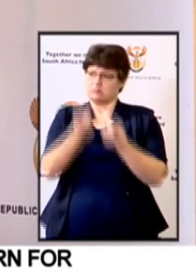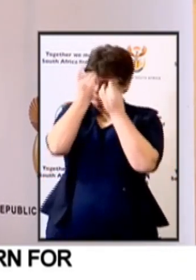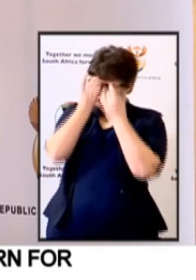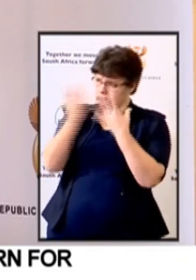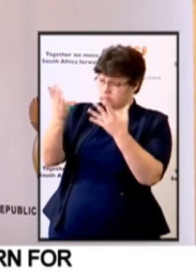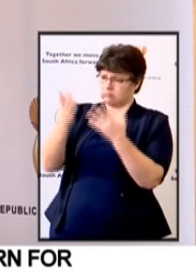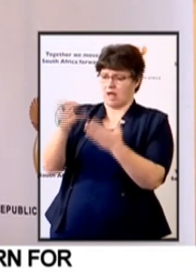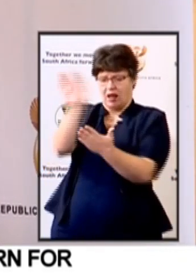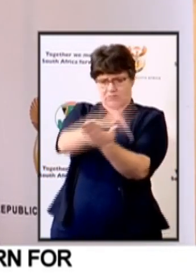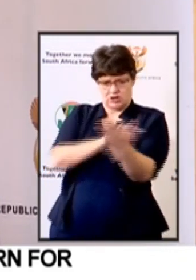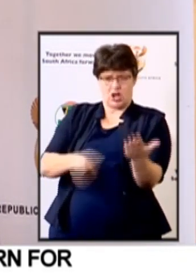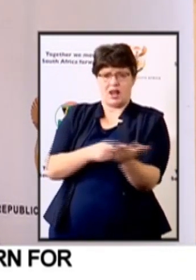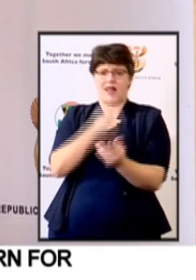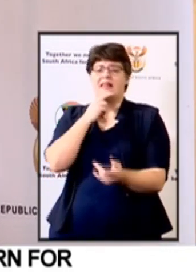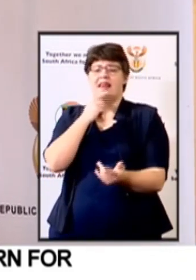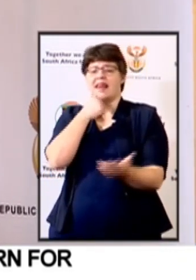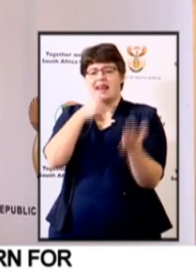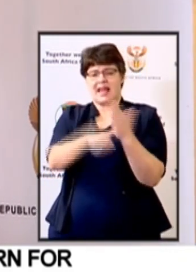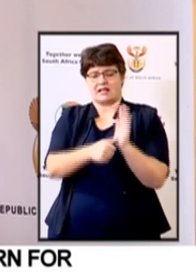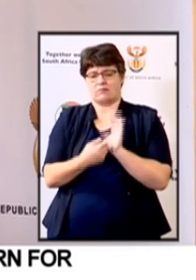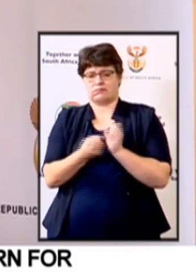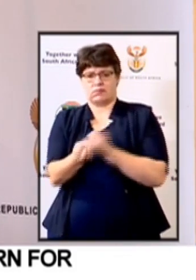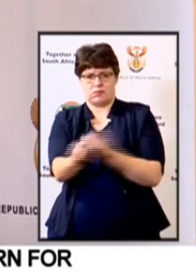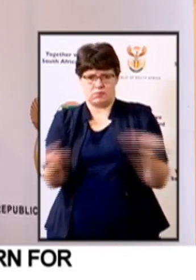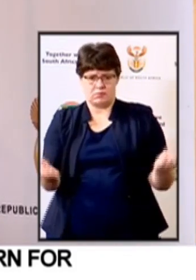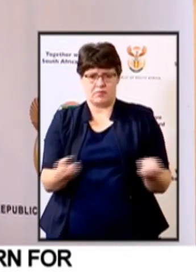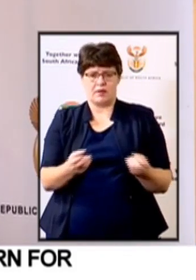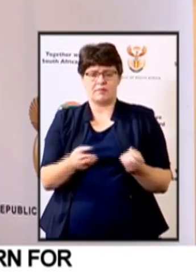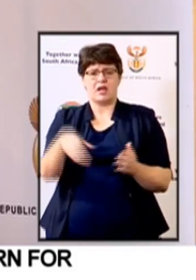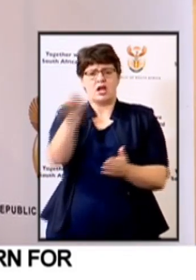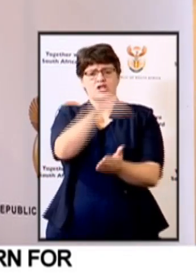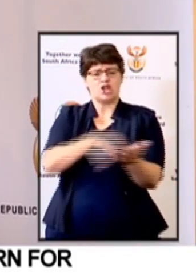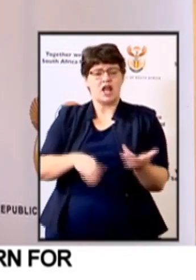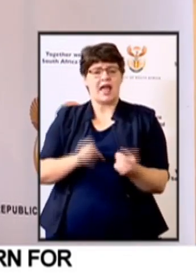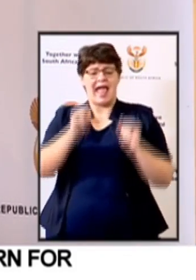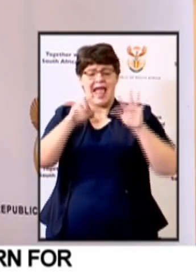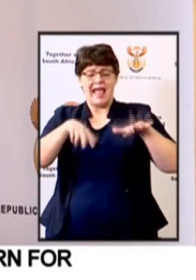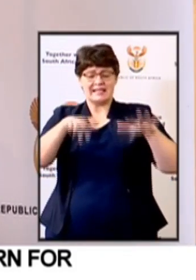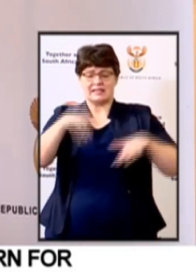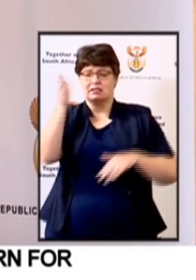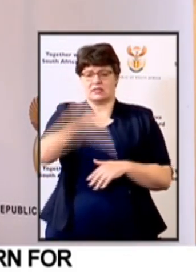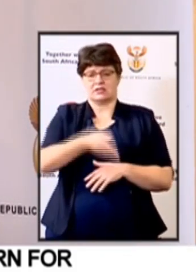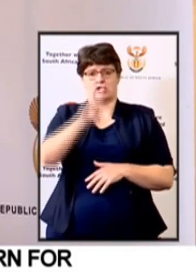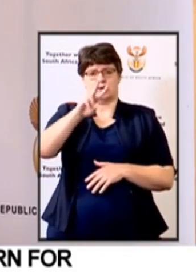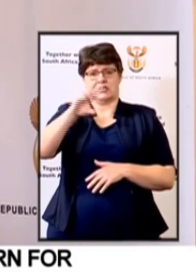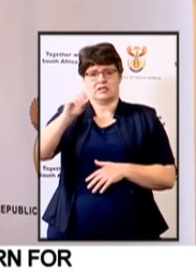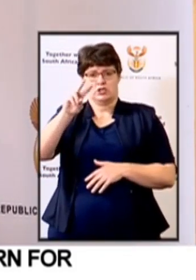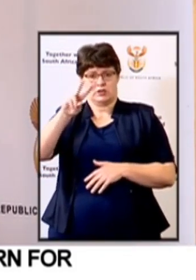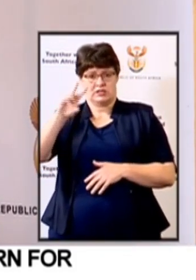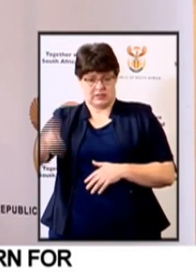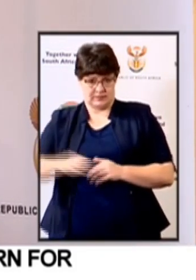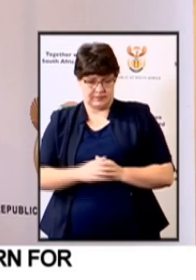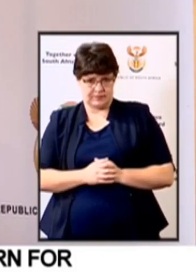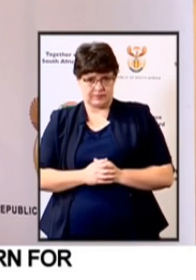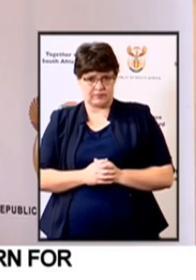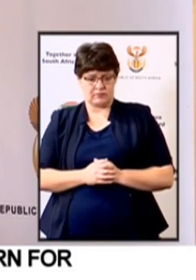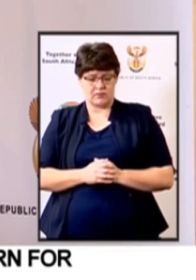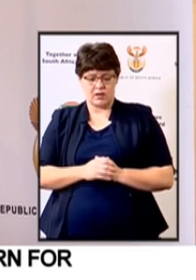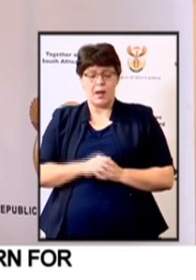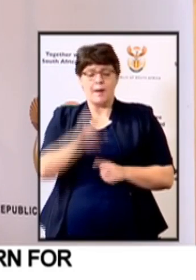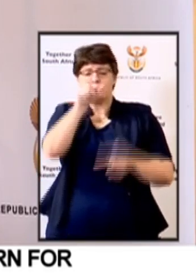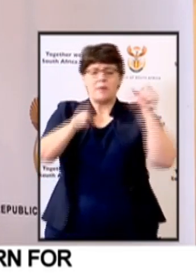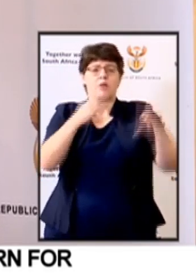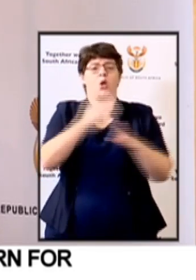circulars, the latest being Circular 18 of 2020, to the entire public